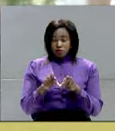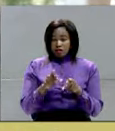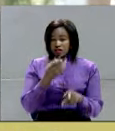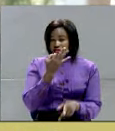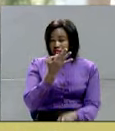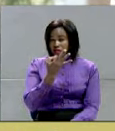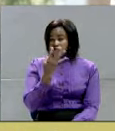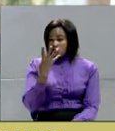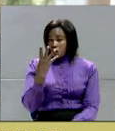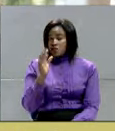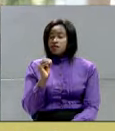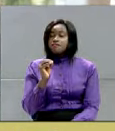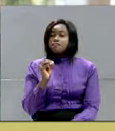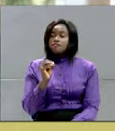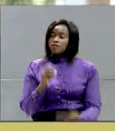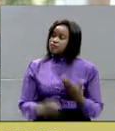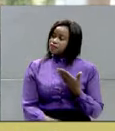340.